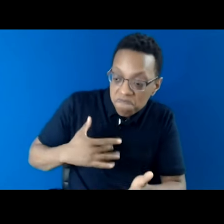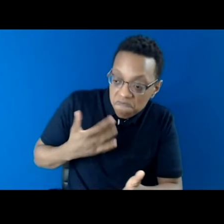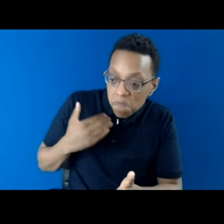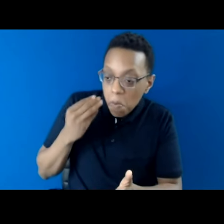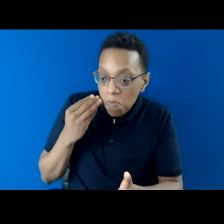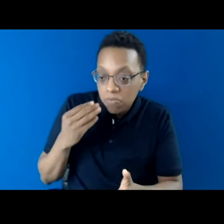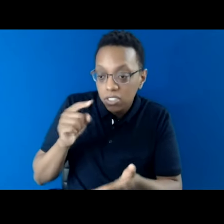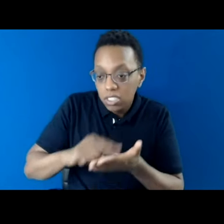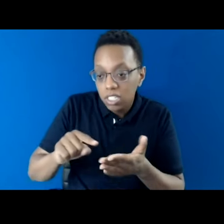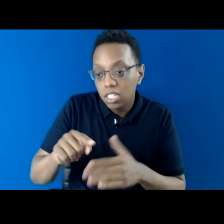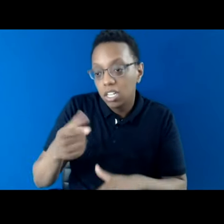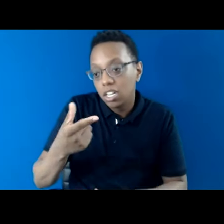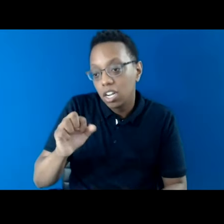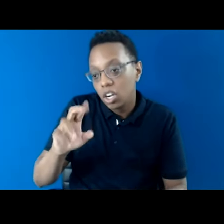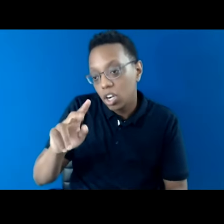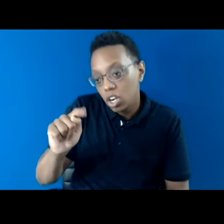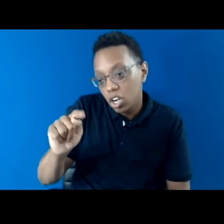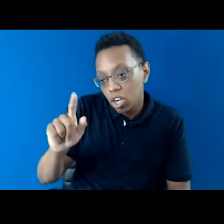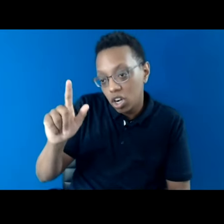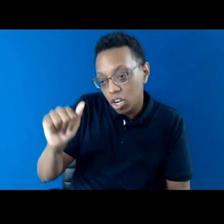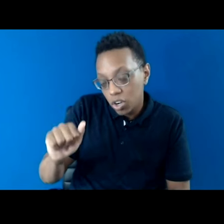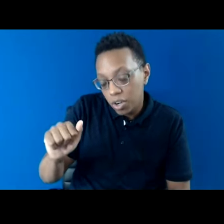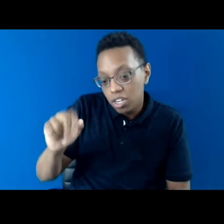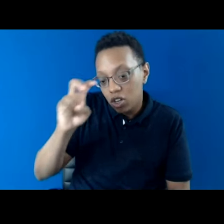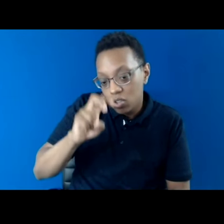Greta Gard's Toward a Queer Ecofeminism.